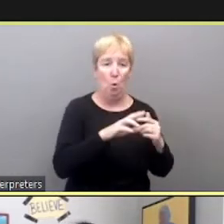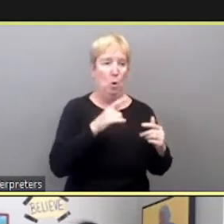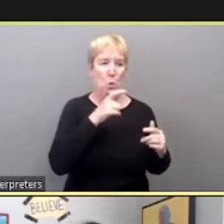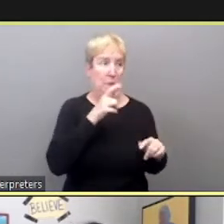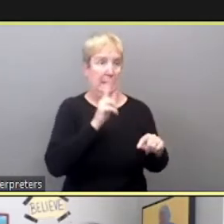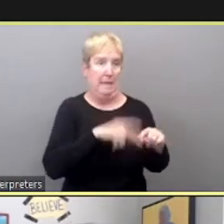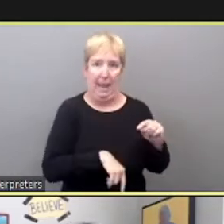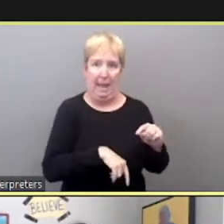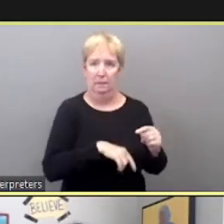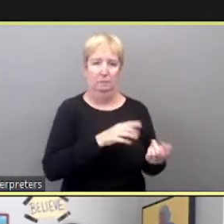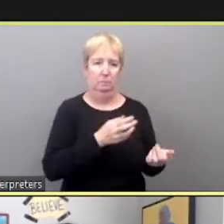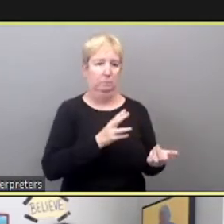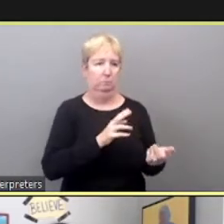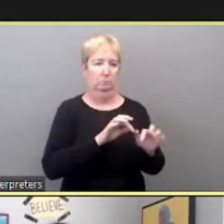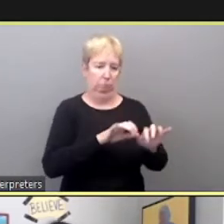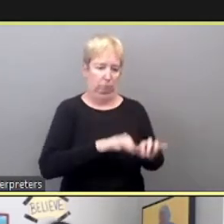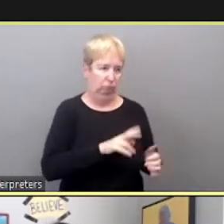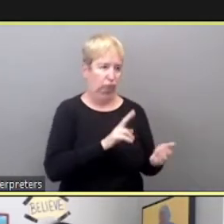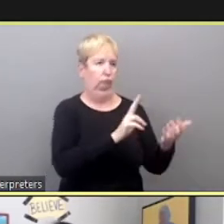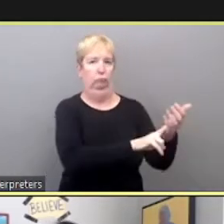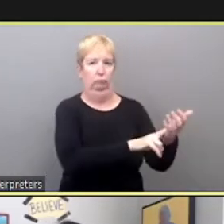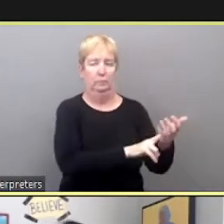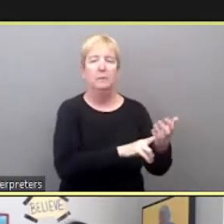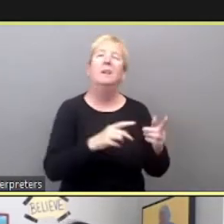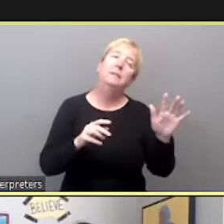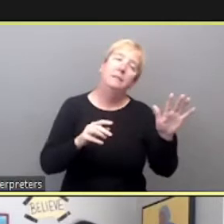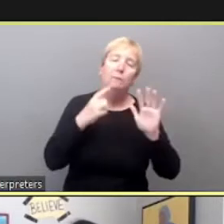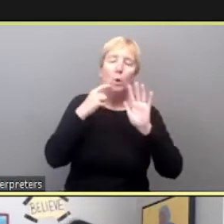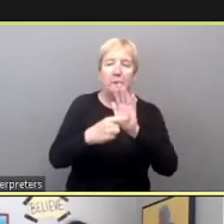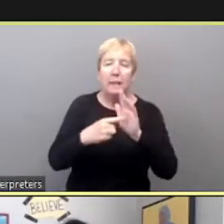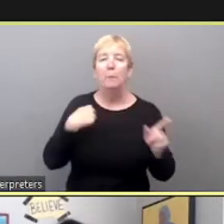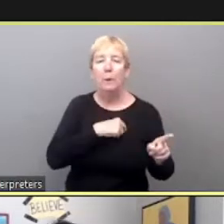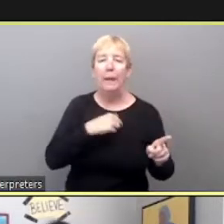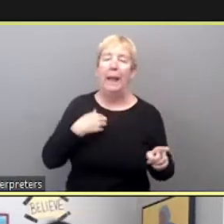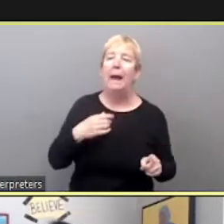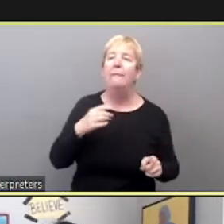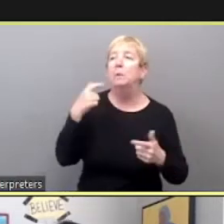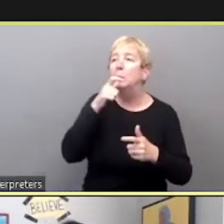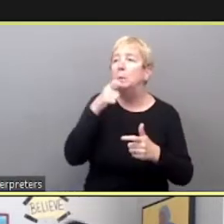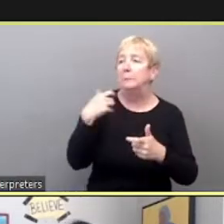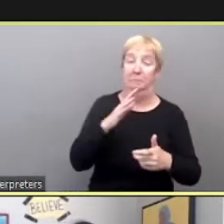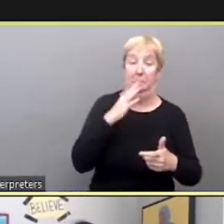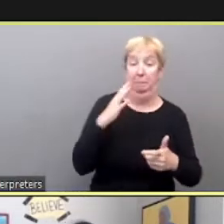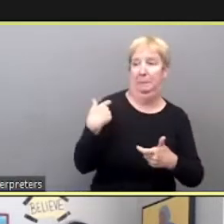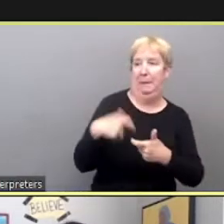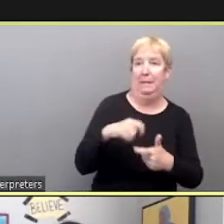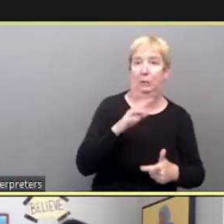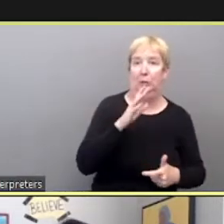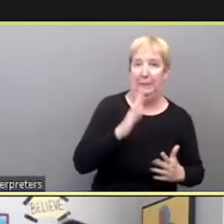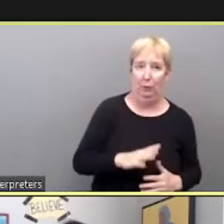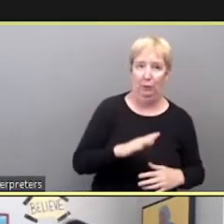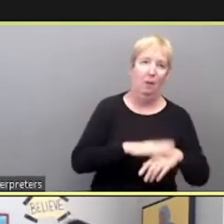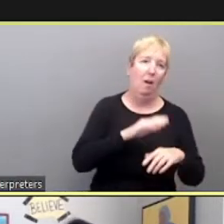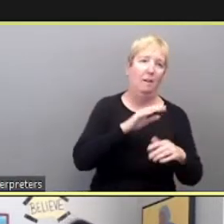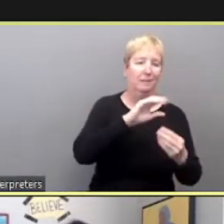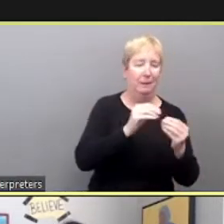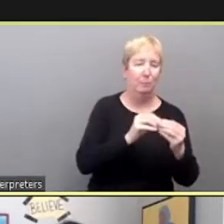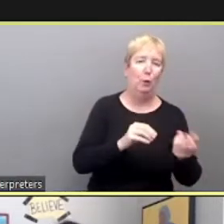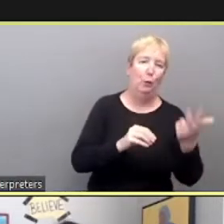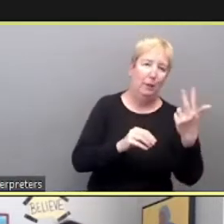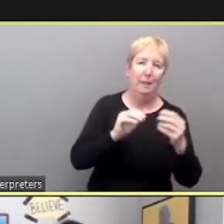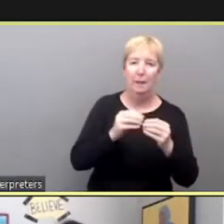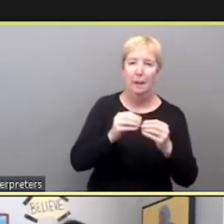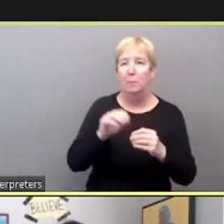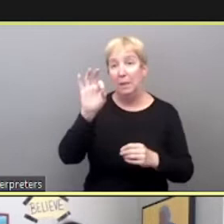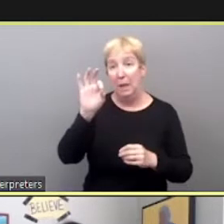schedule online. We do Spanish speakers on option 3 or 9. And like I shared last week, it's 8 a.m. to